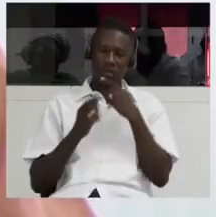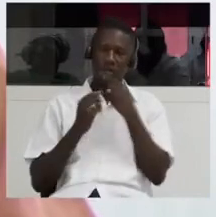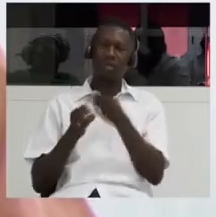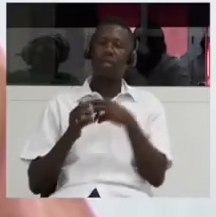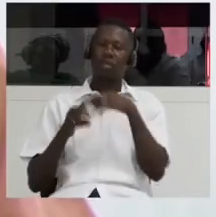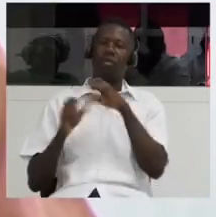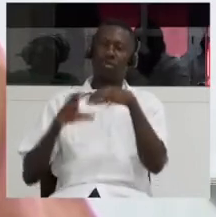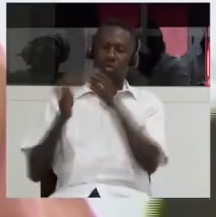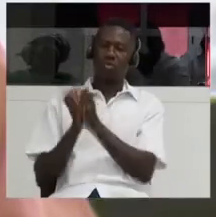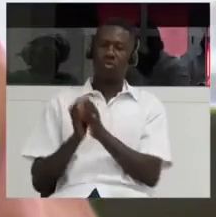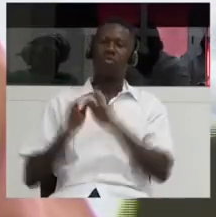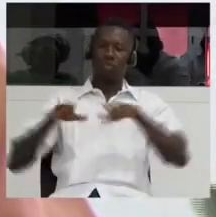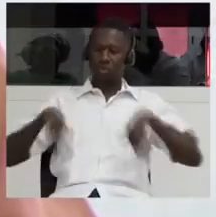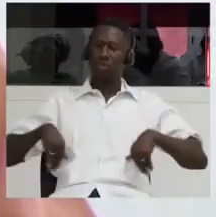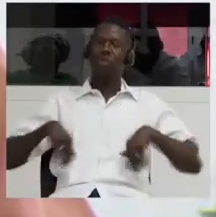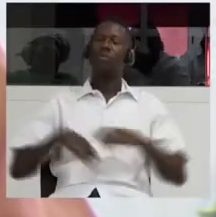surrender.